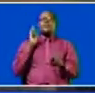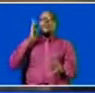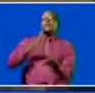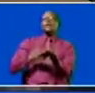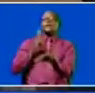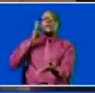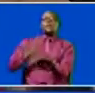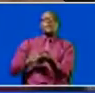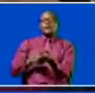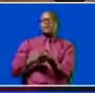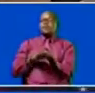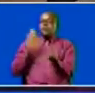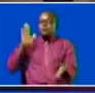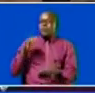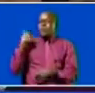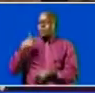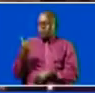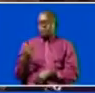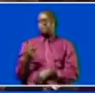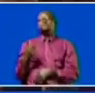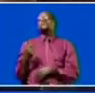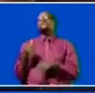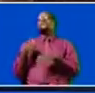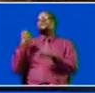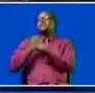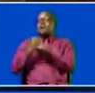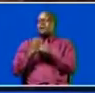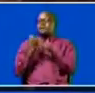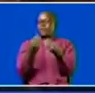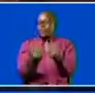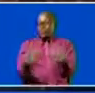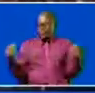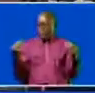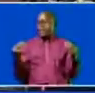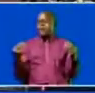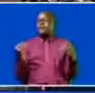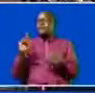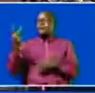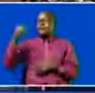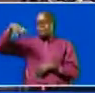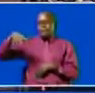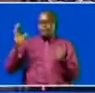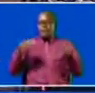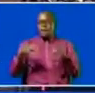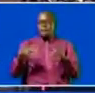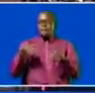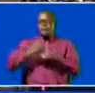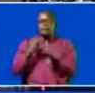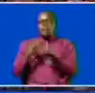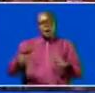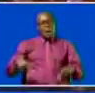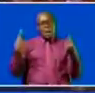prosecution witnesses, a majority of who were their subordinates at the power company. An argument which ignited